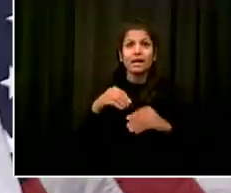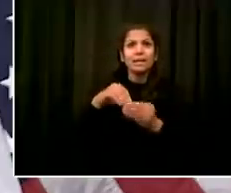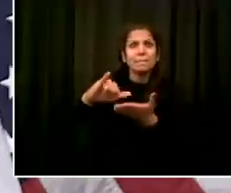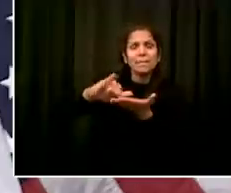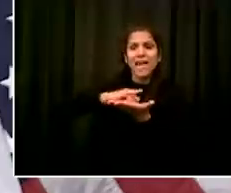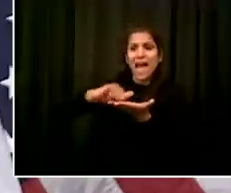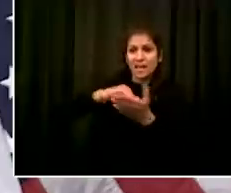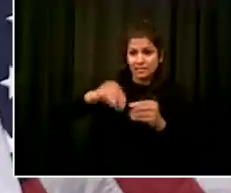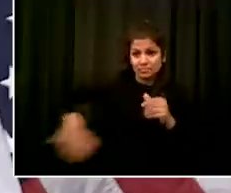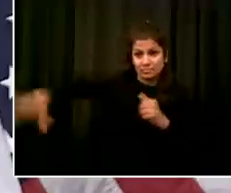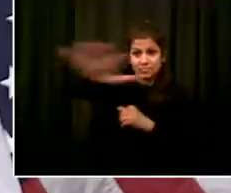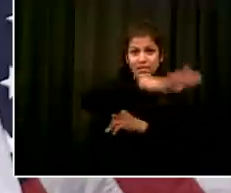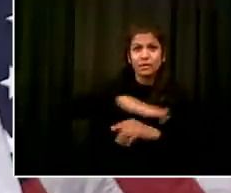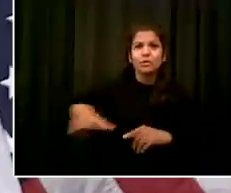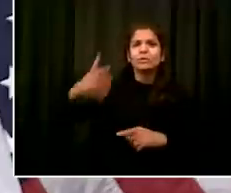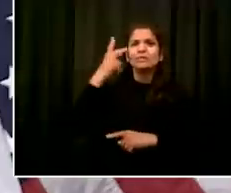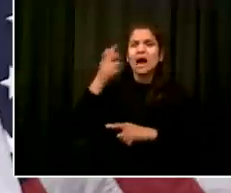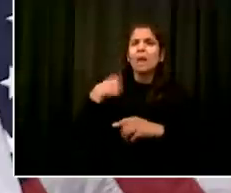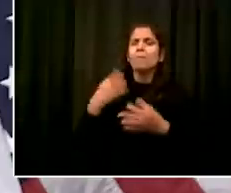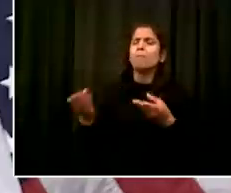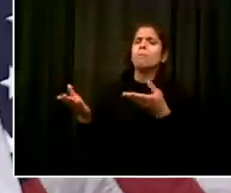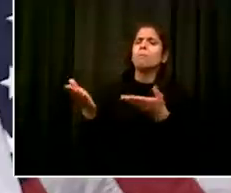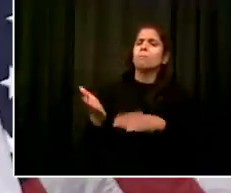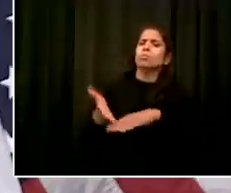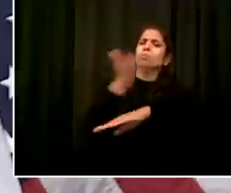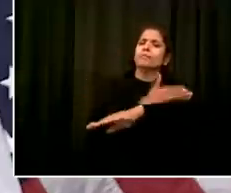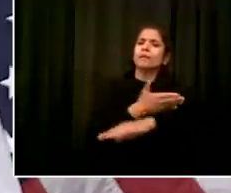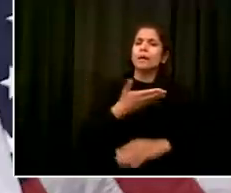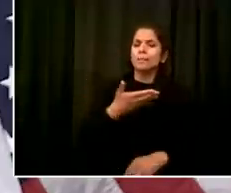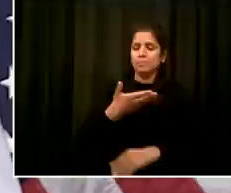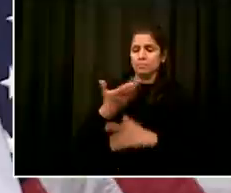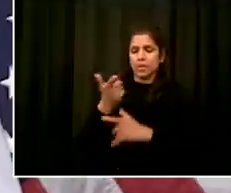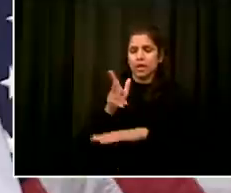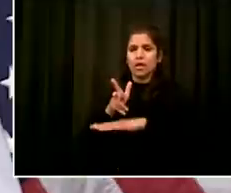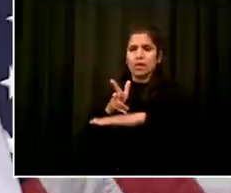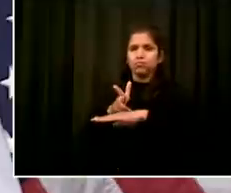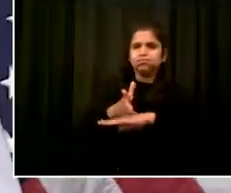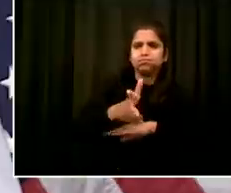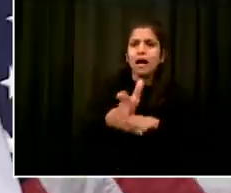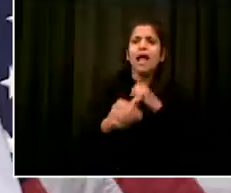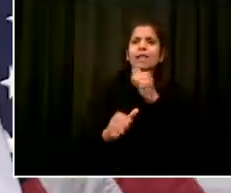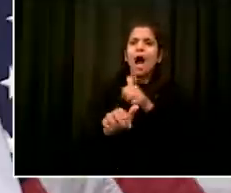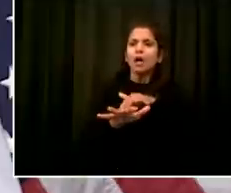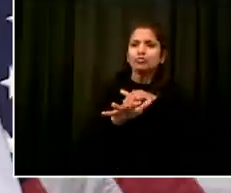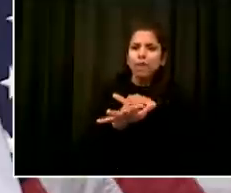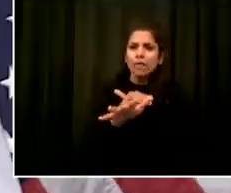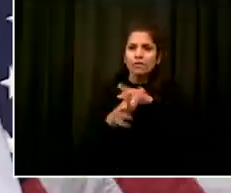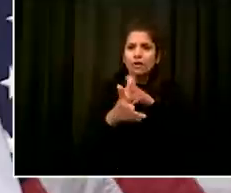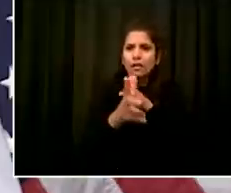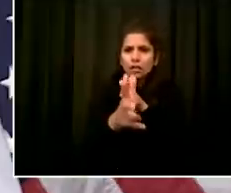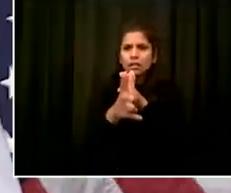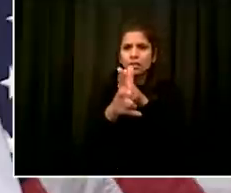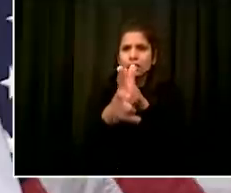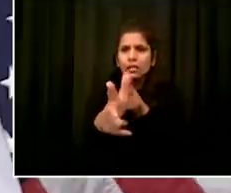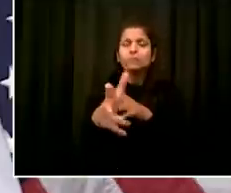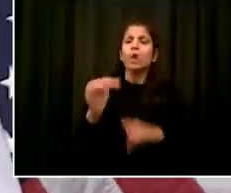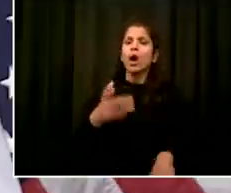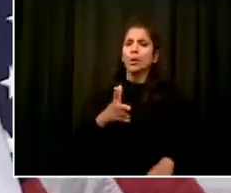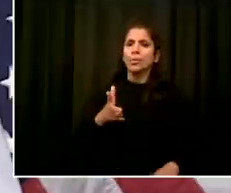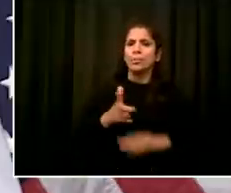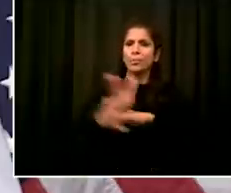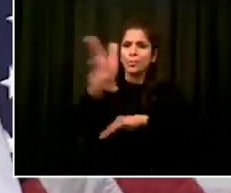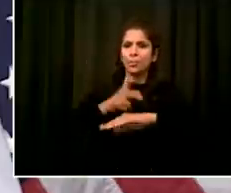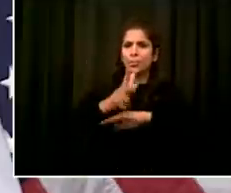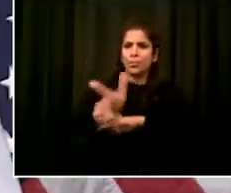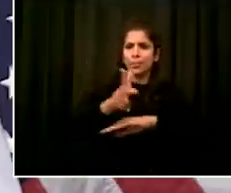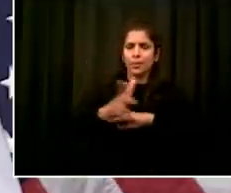a great advance, for example. We got to get back to the process of creating faster bus service.